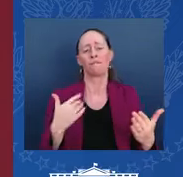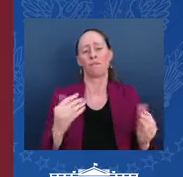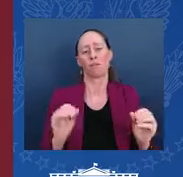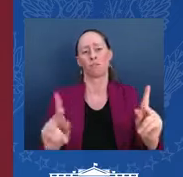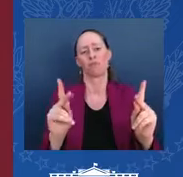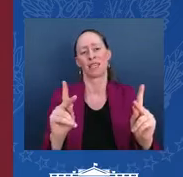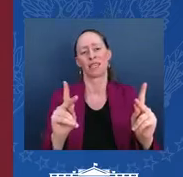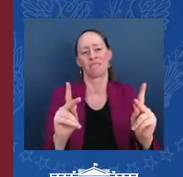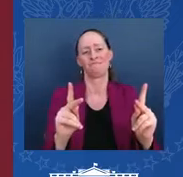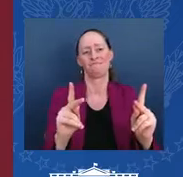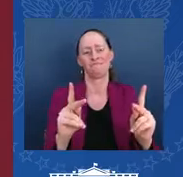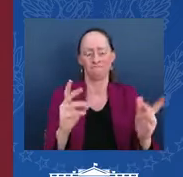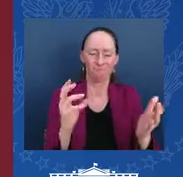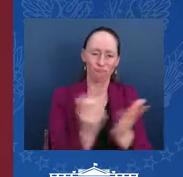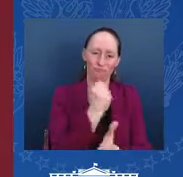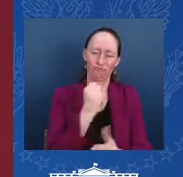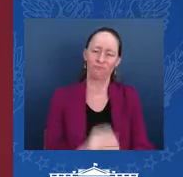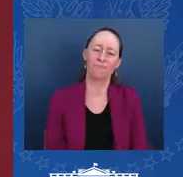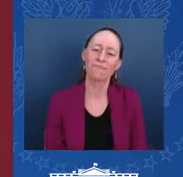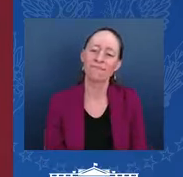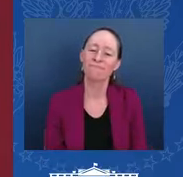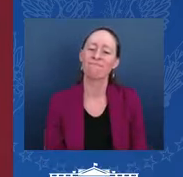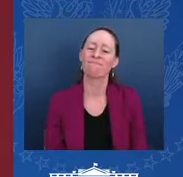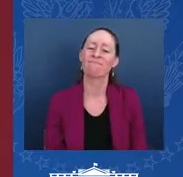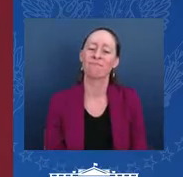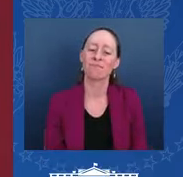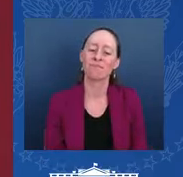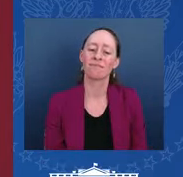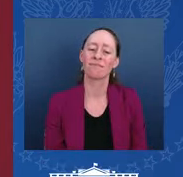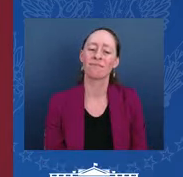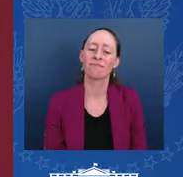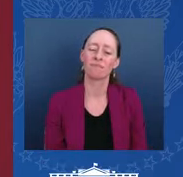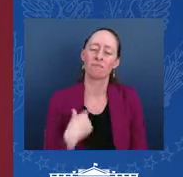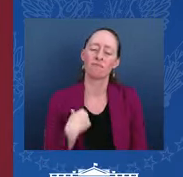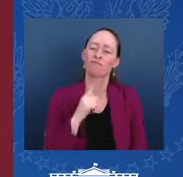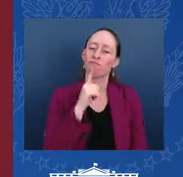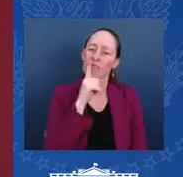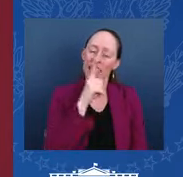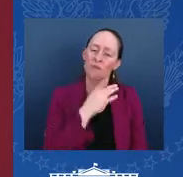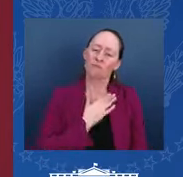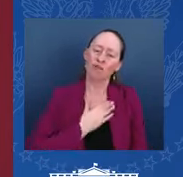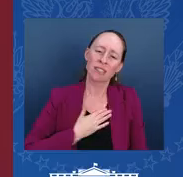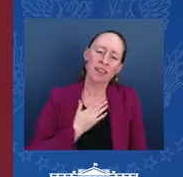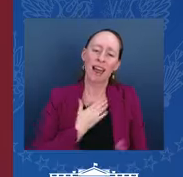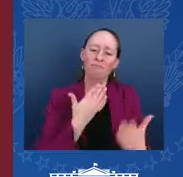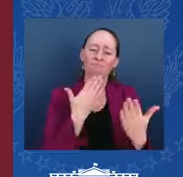I can't tell you how much I appreciate what you're about to do in this election.